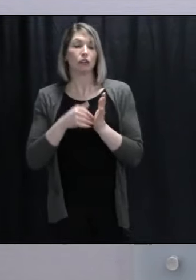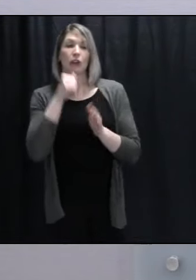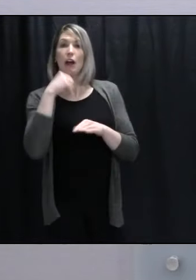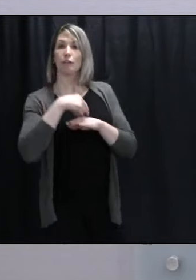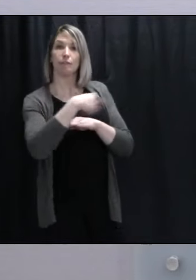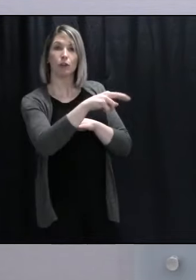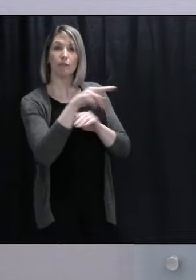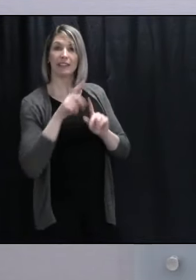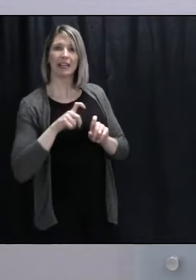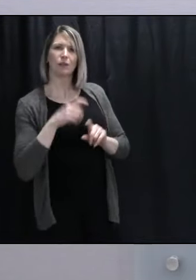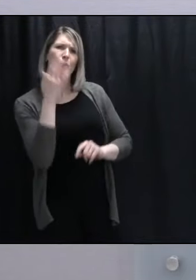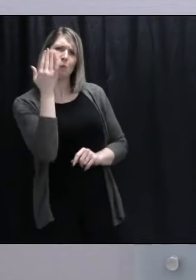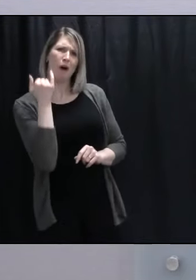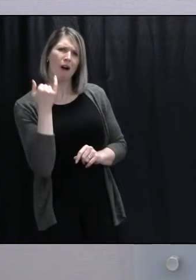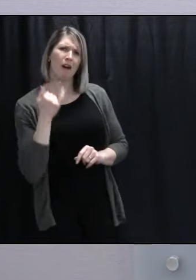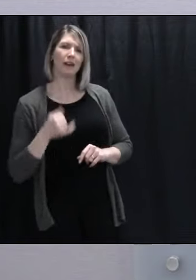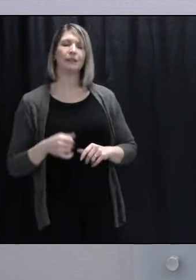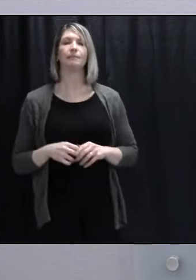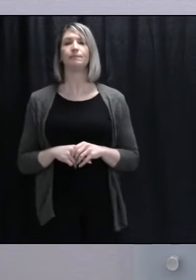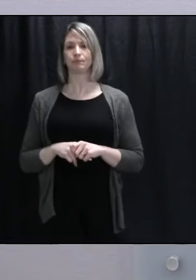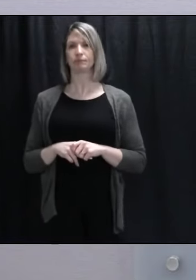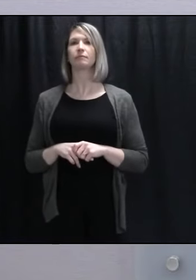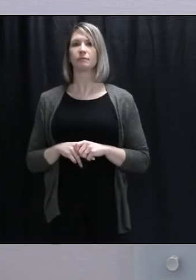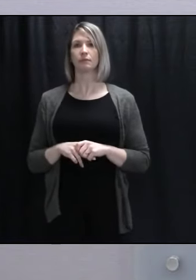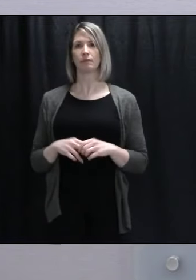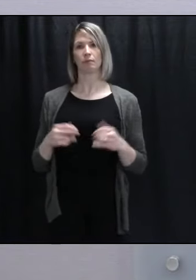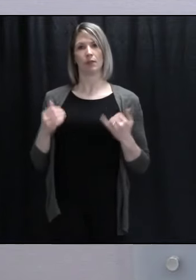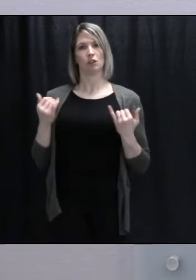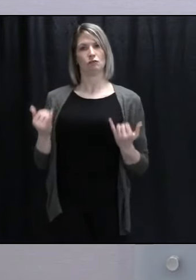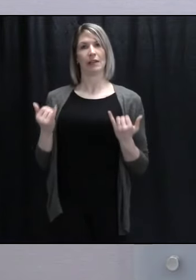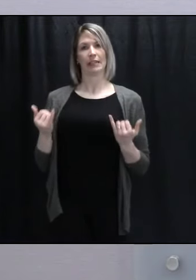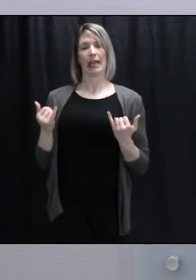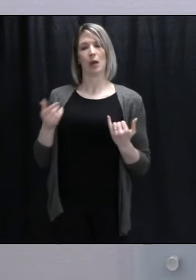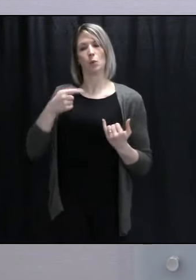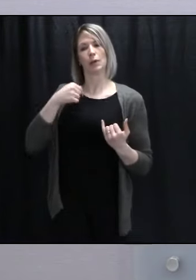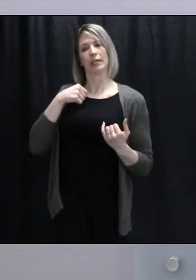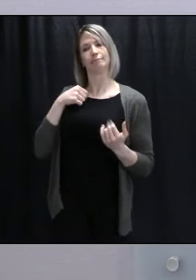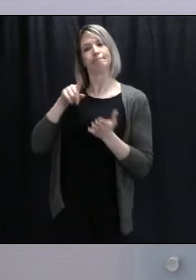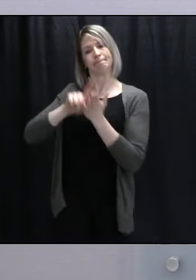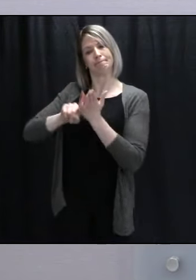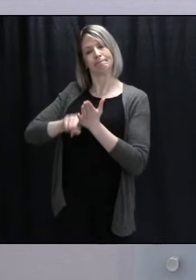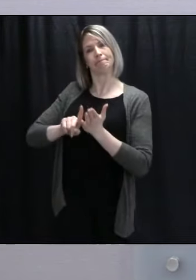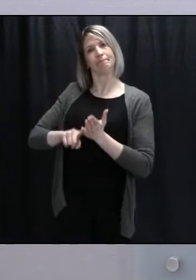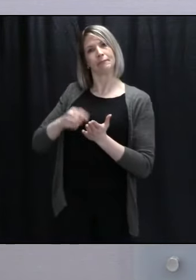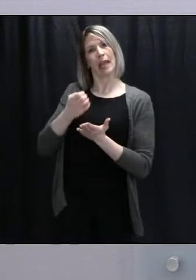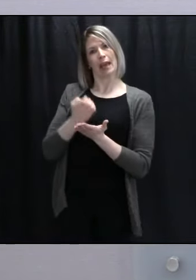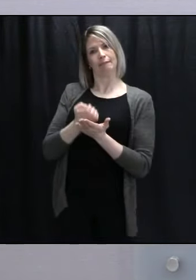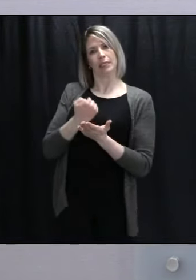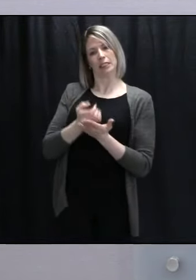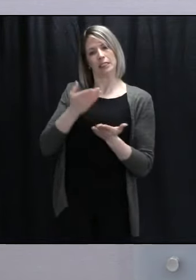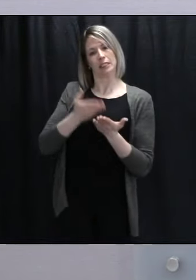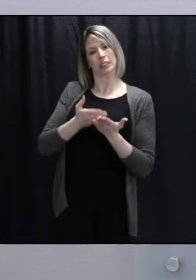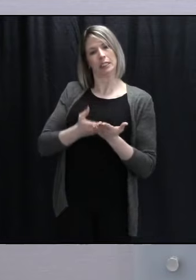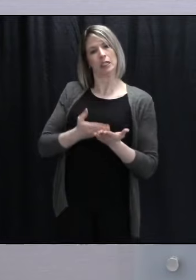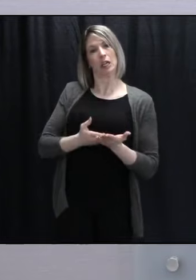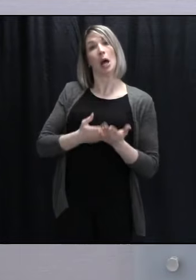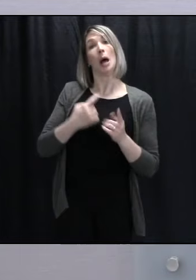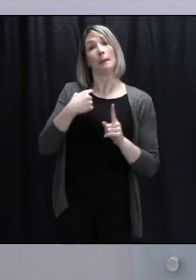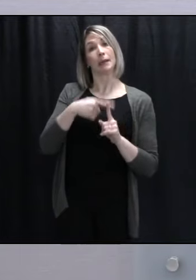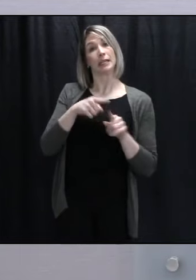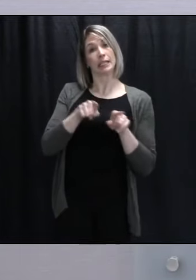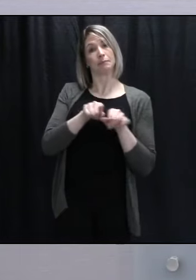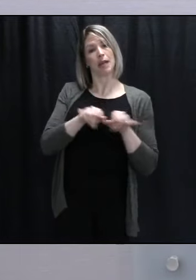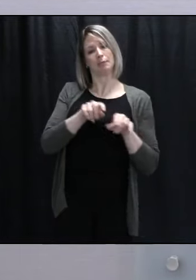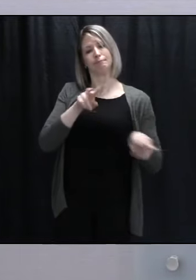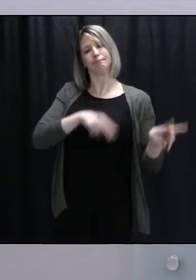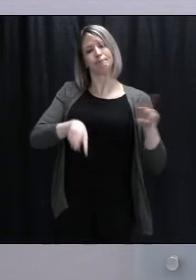So we are, as I said before, looking at the evidence to decide and analysing our data to find out when would be